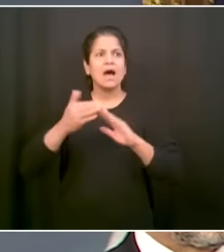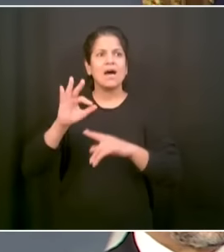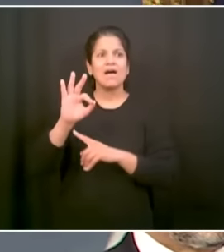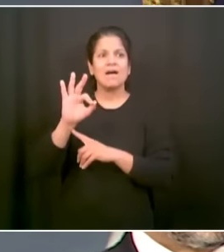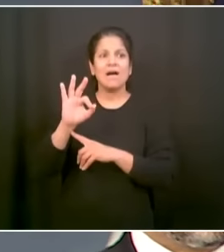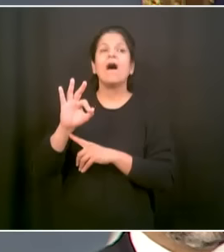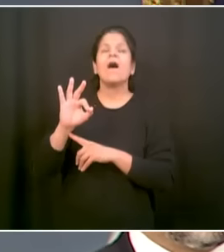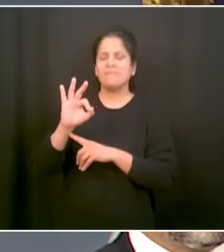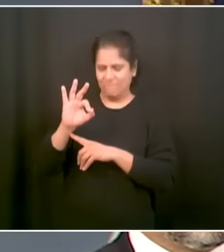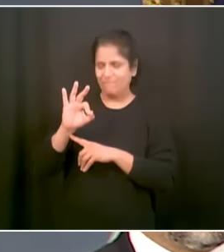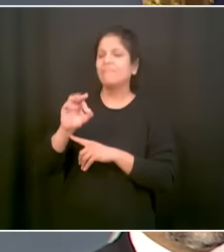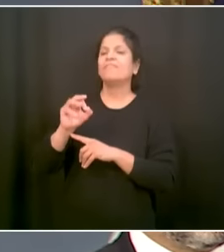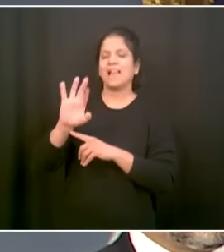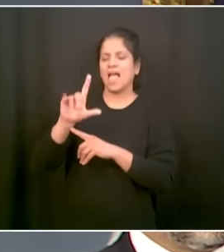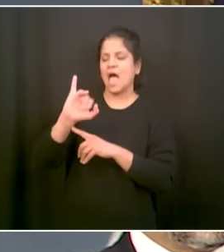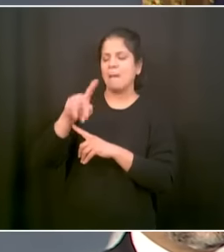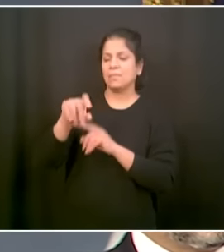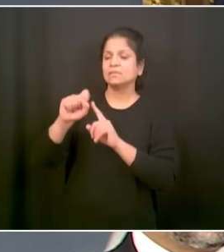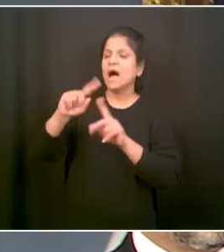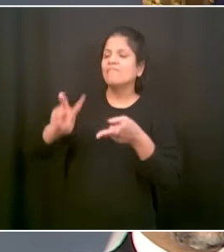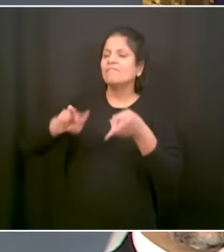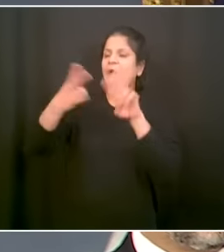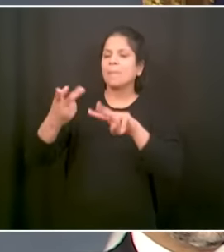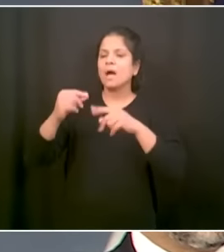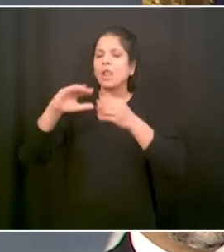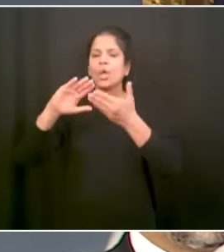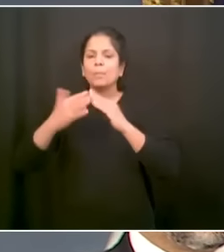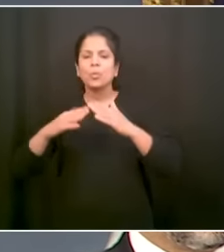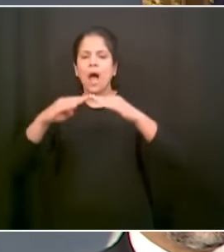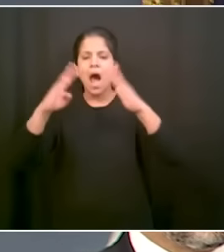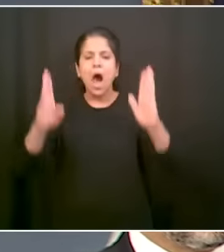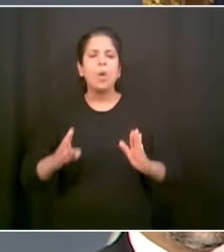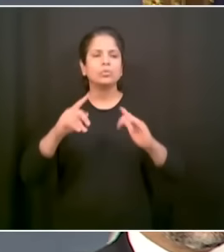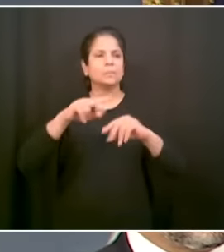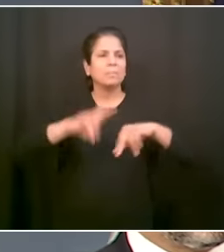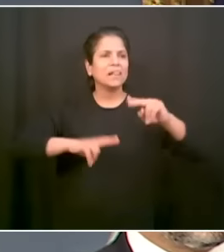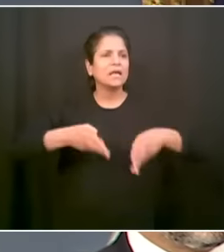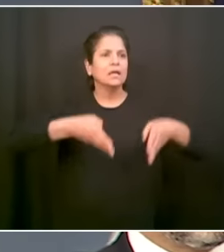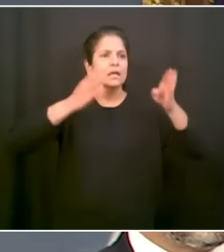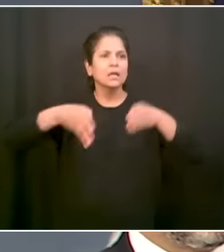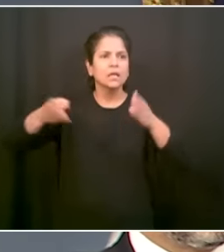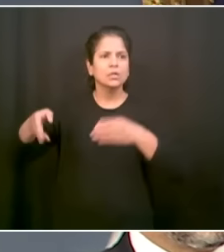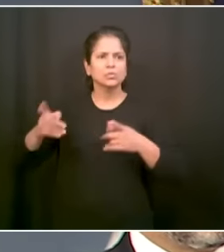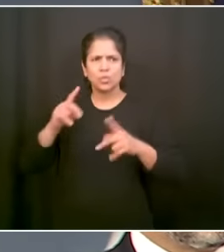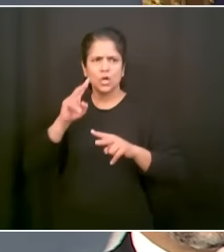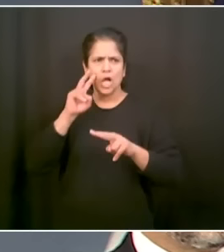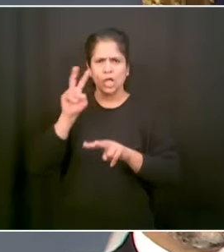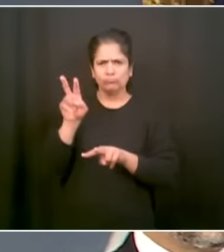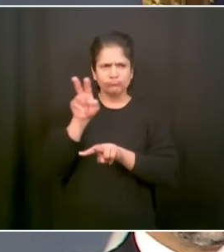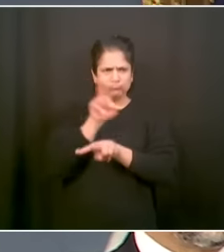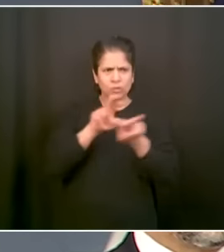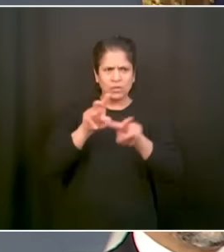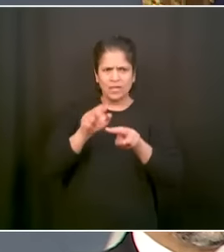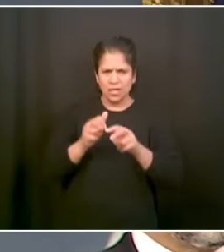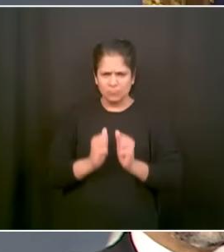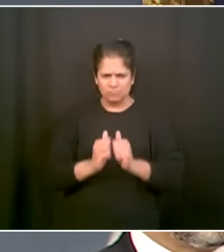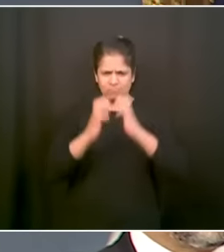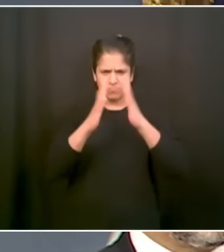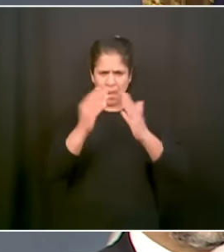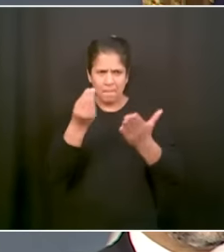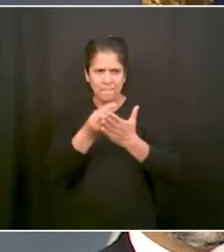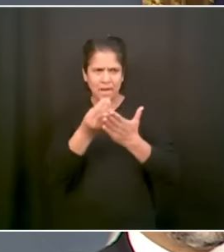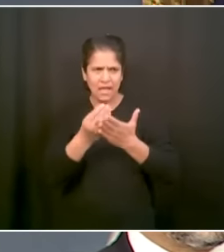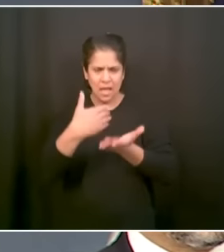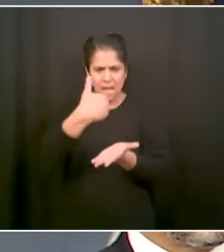to medium and long-term housing while also crafting a sustained and balanced budget. And throughout all of this, we are looking to be honest